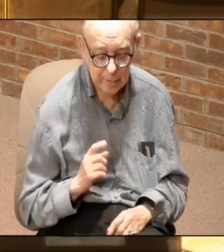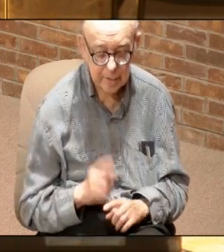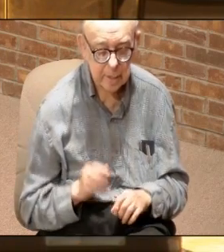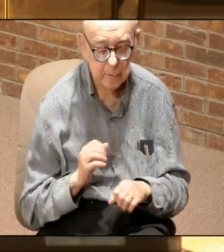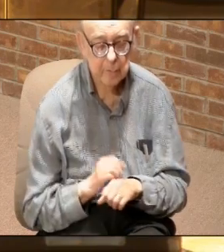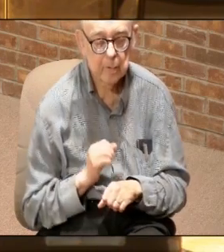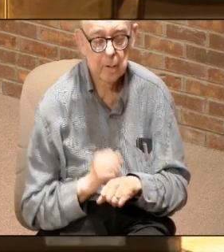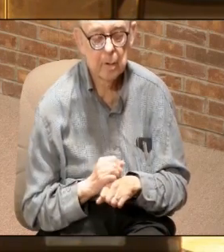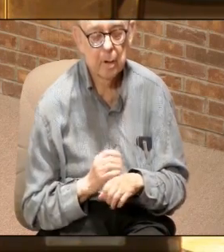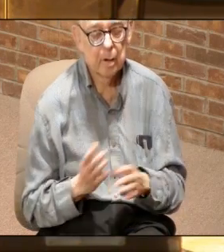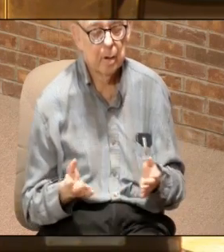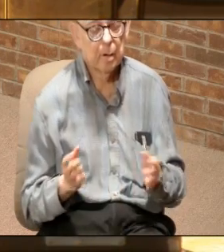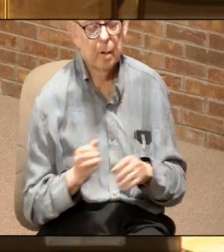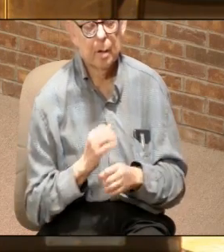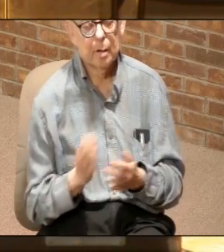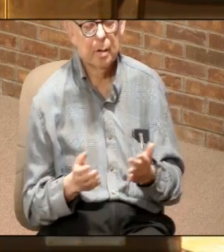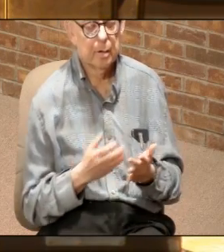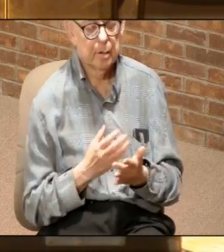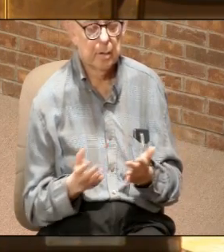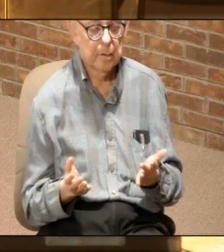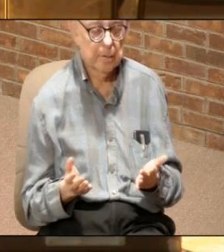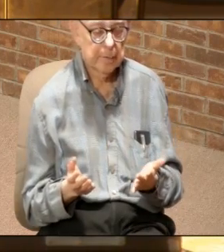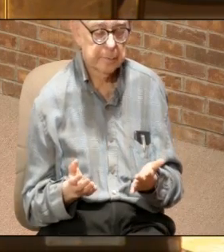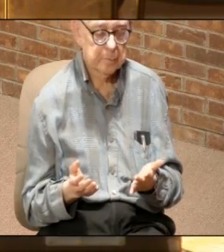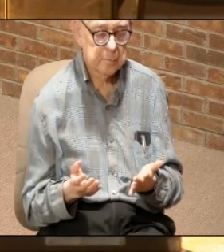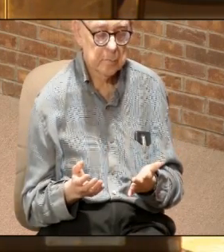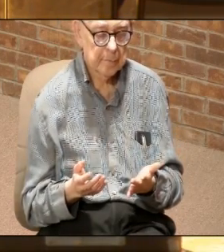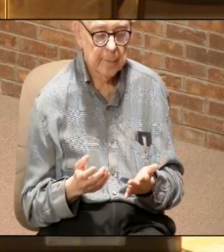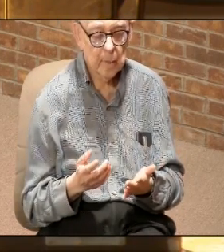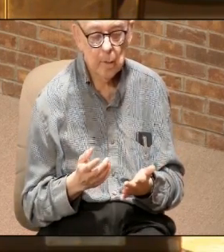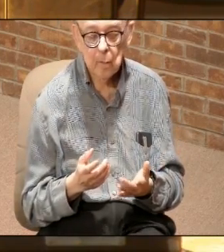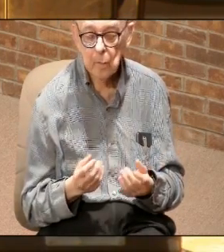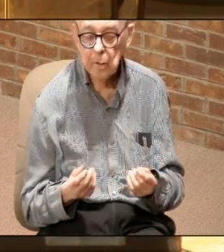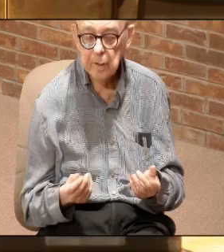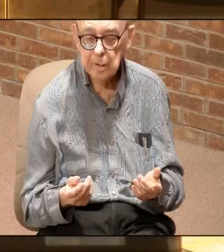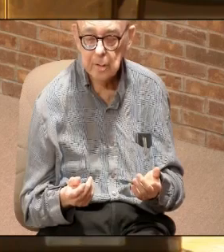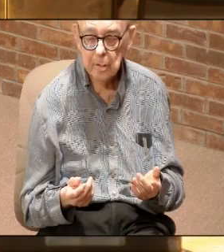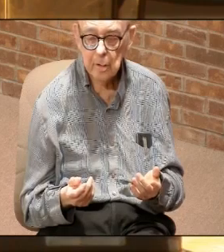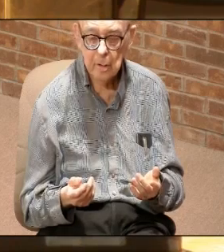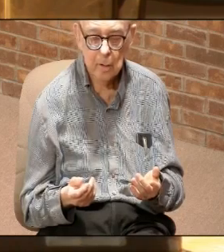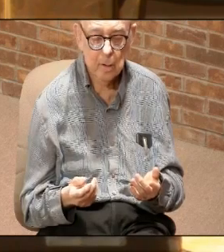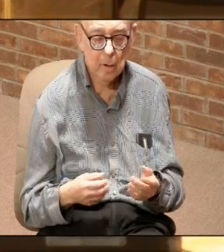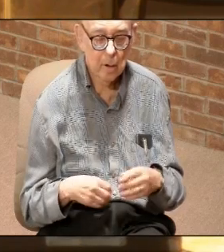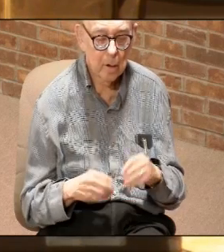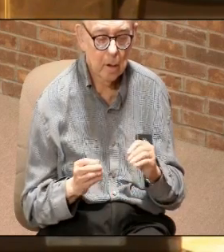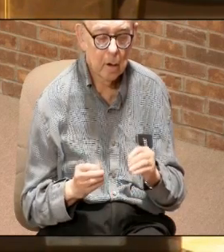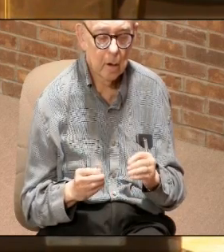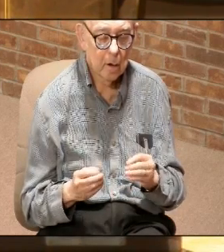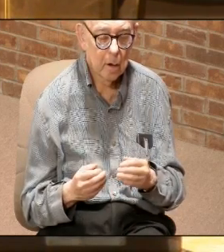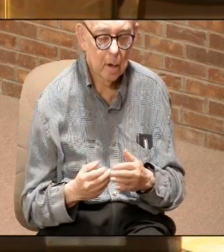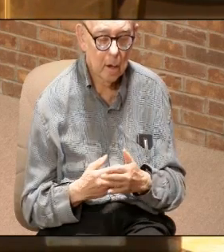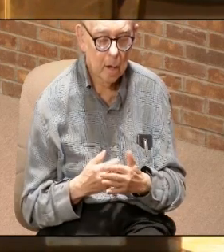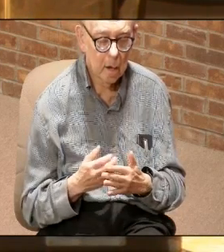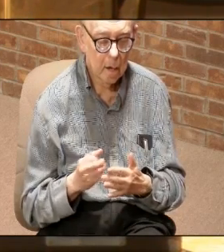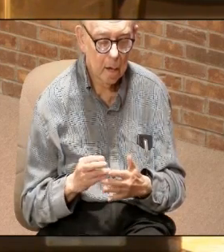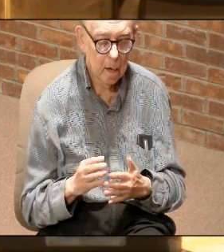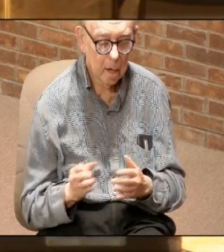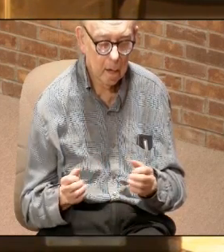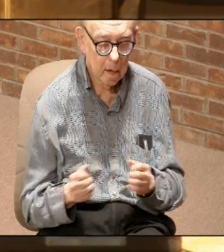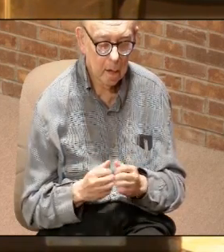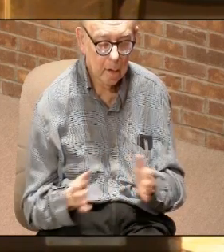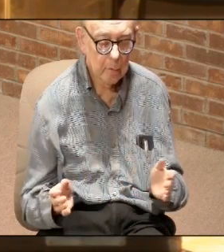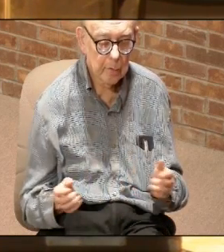work. And so you couldn't get all of those things. So you know what they did? They sold the new cars without